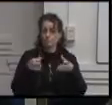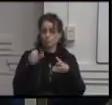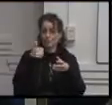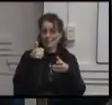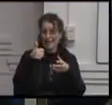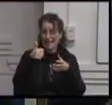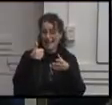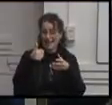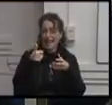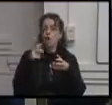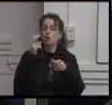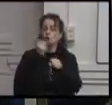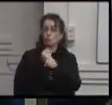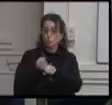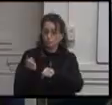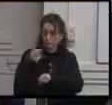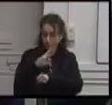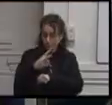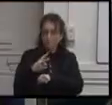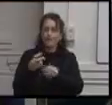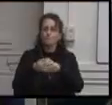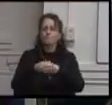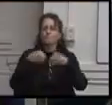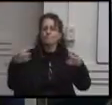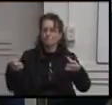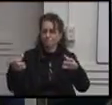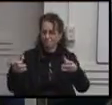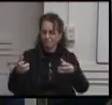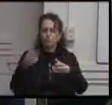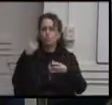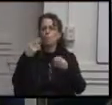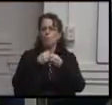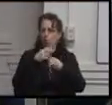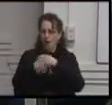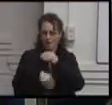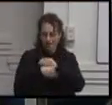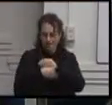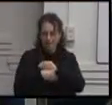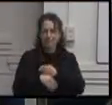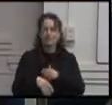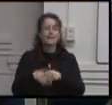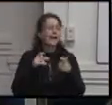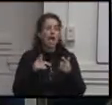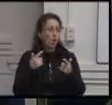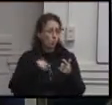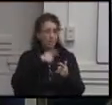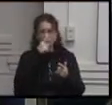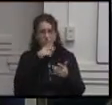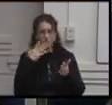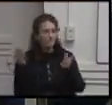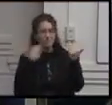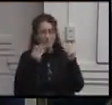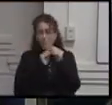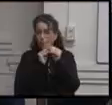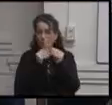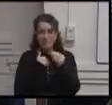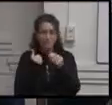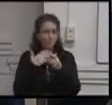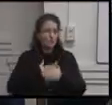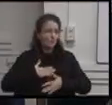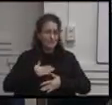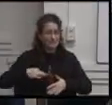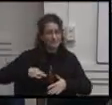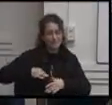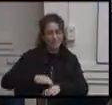open seat. If anyone is interested in joining us, we'd be glad to have you apply. The mission of the committee is to